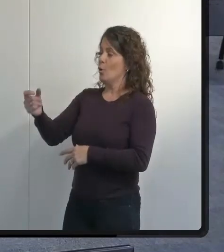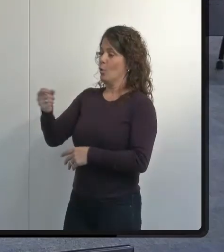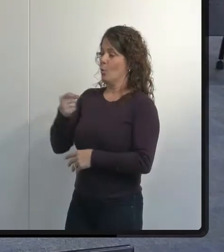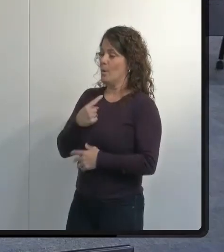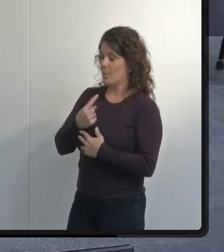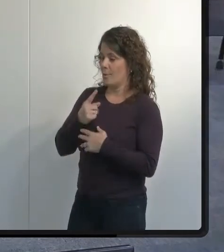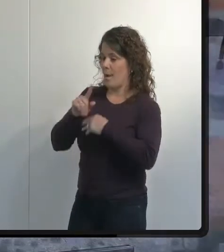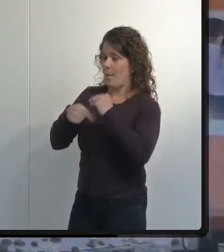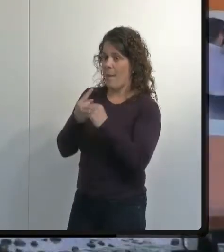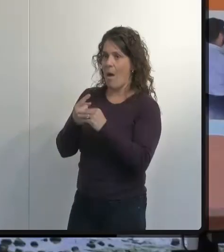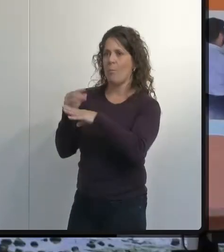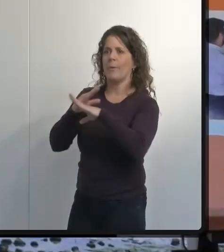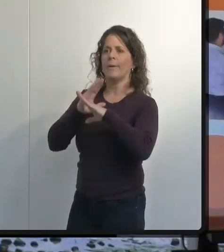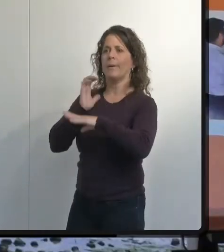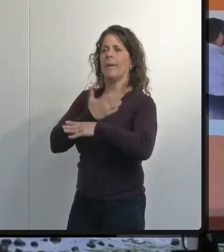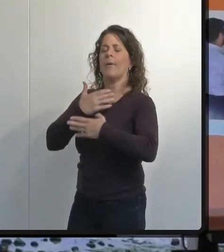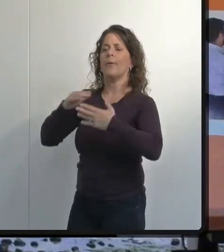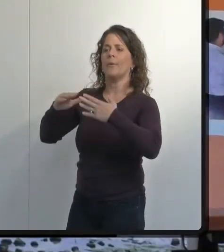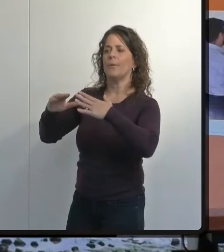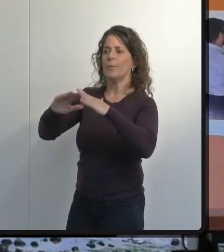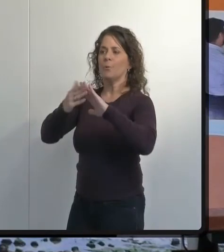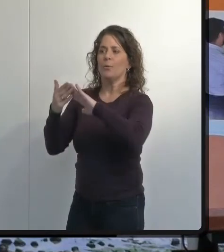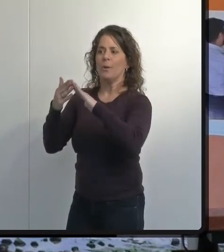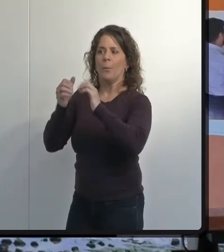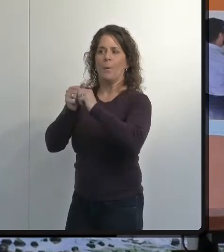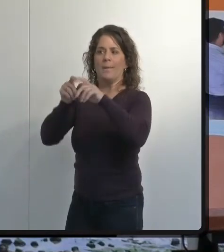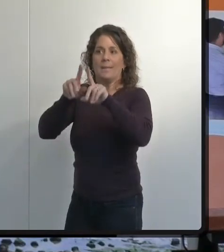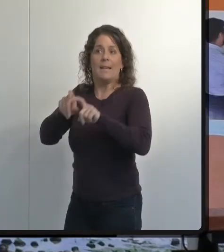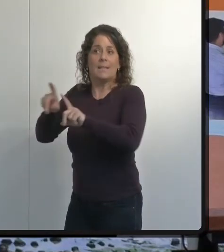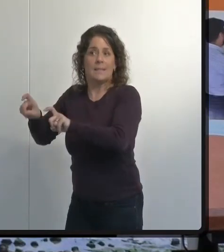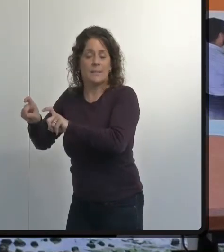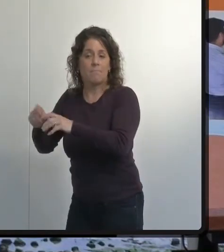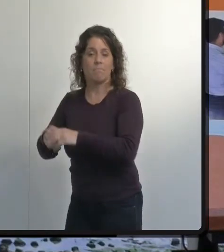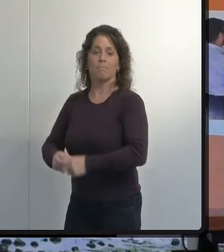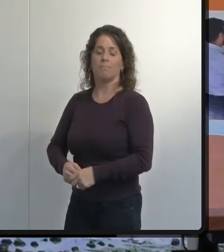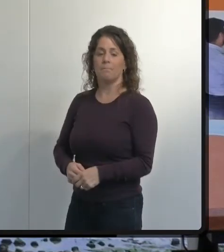to protect our communities through testing, I